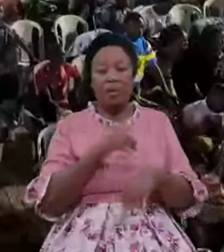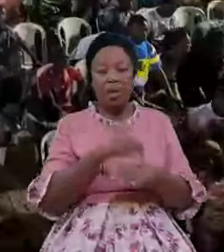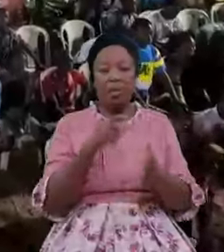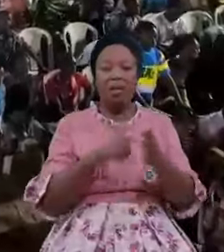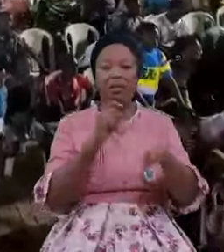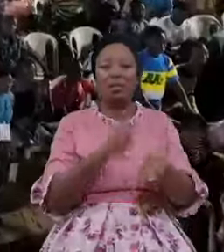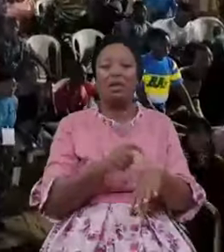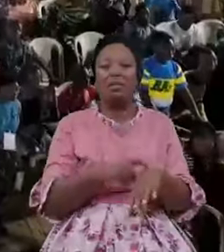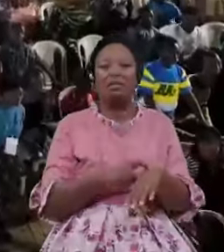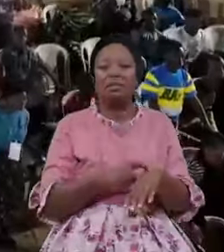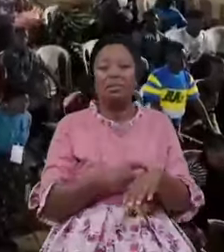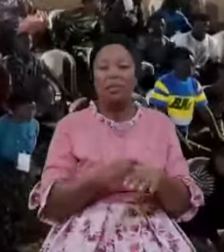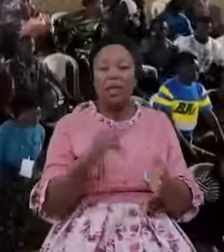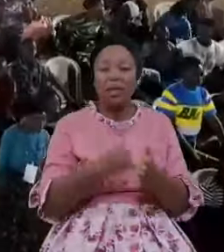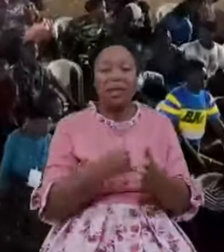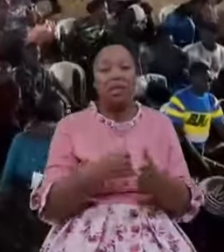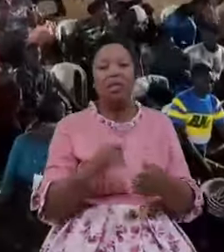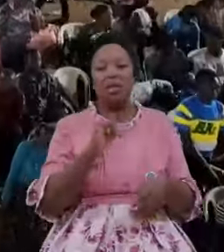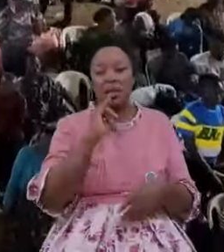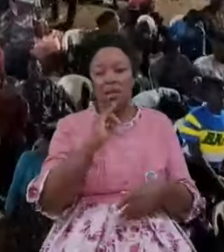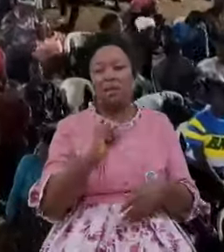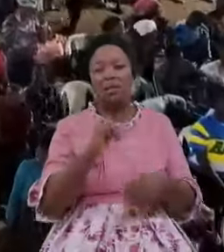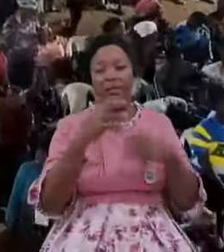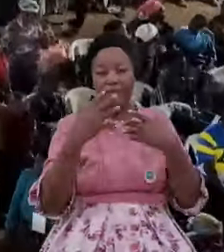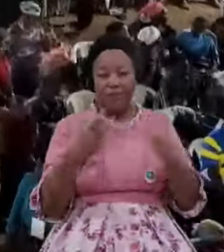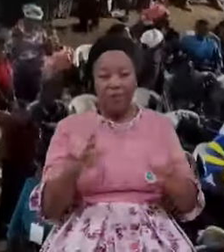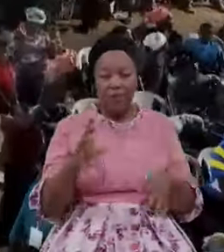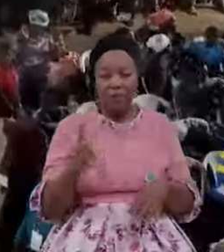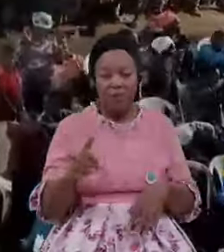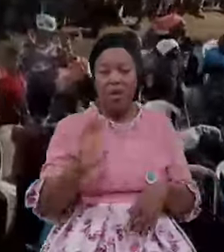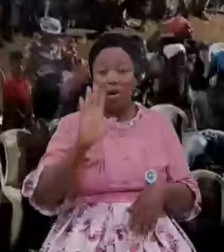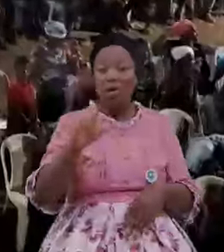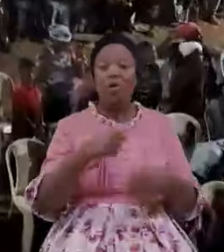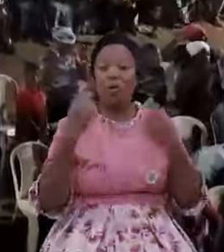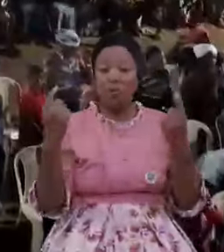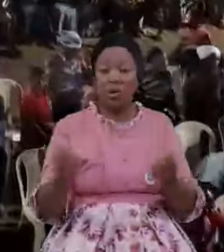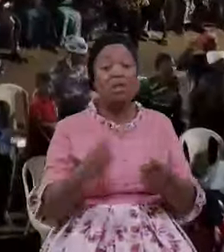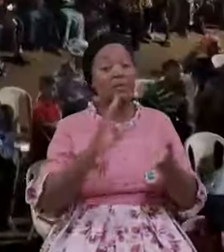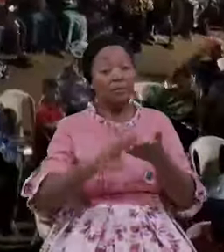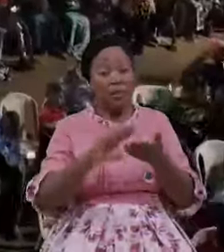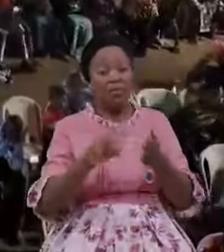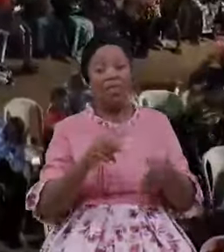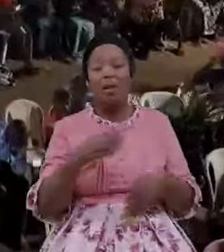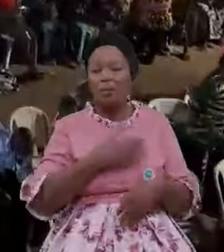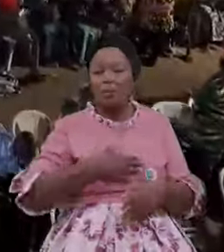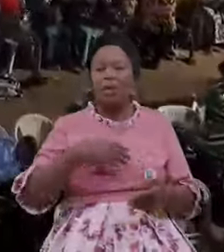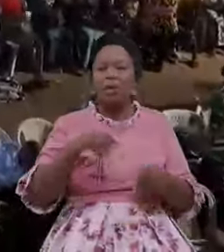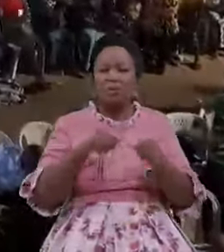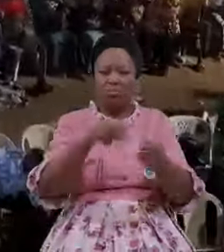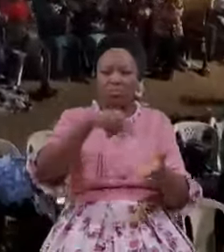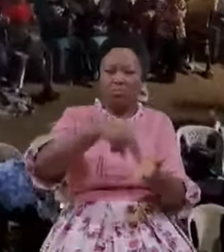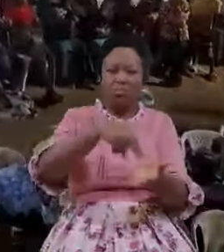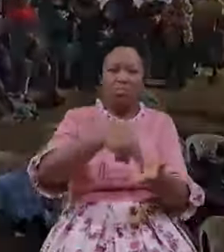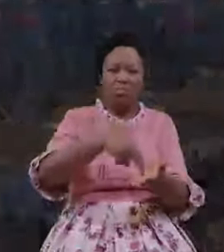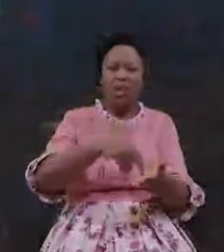It is finished. Your sins forgiven. Keep standing. Keep standing. Please, all the workers. It's a